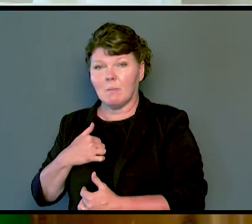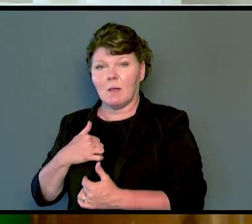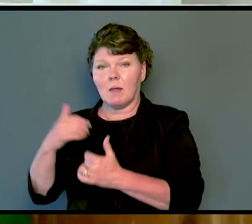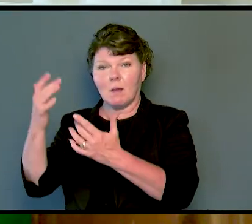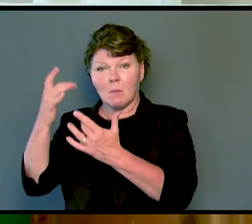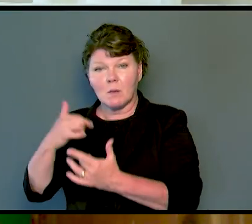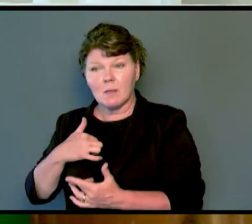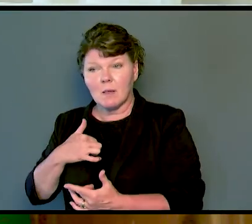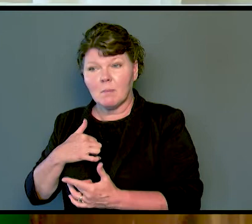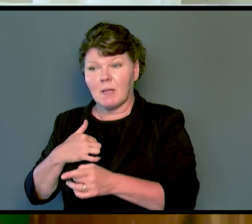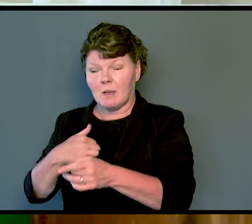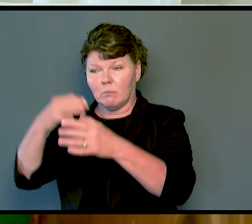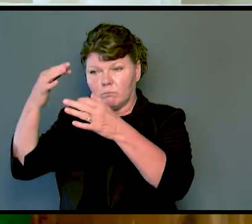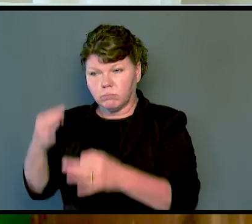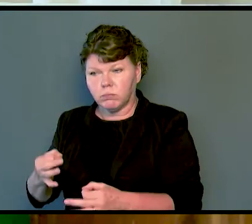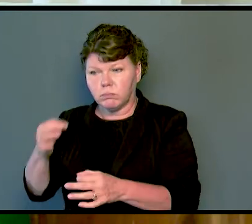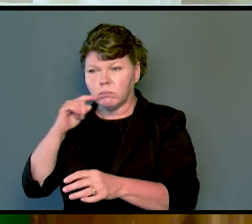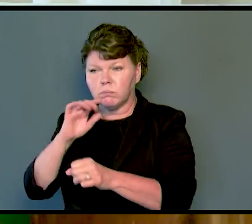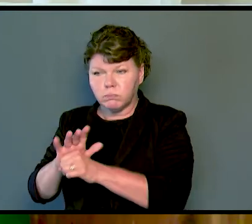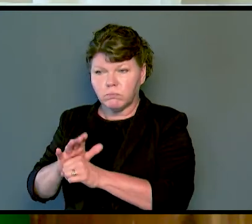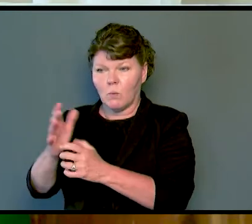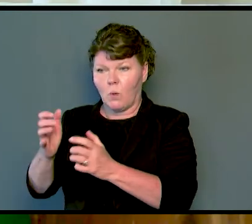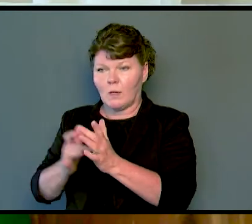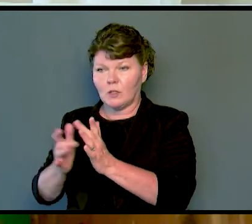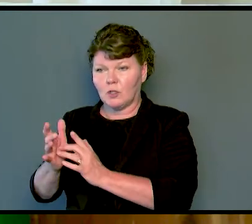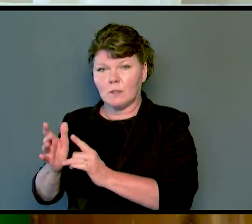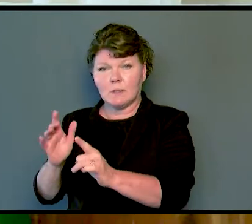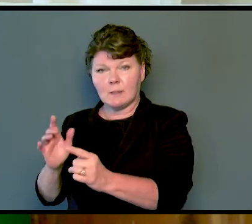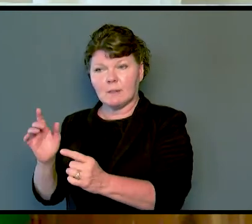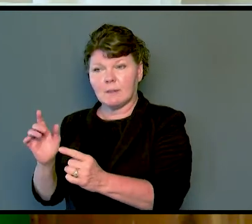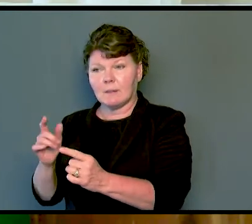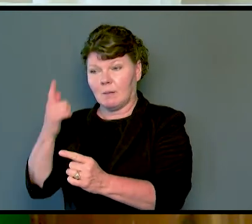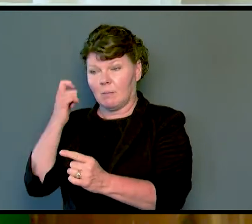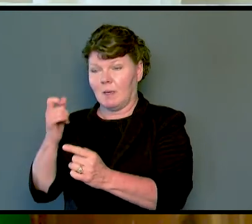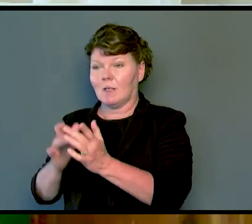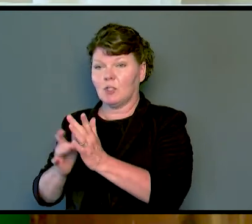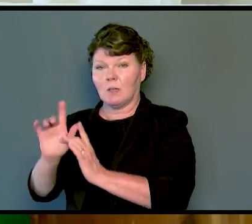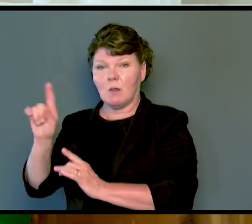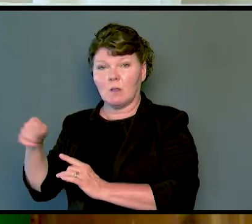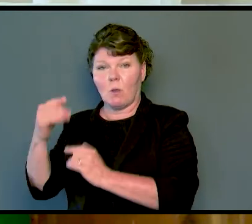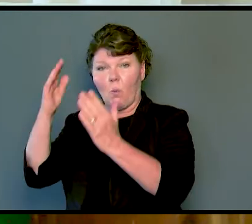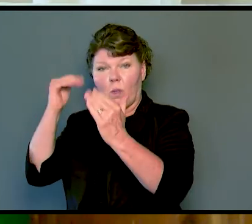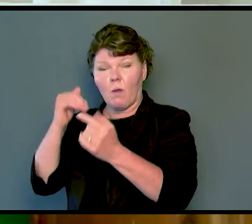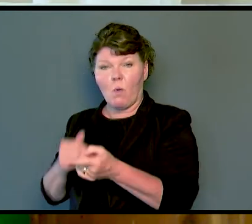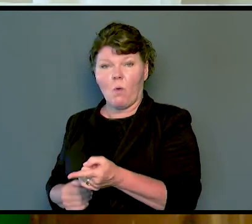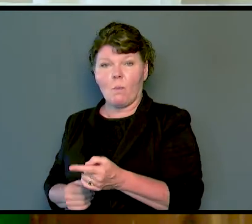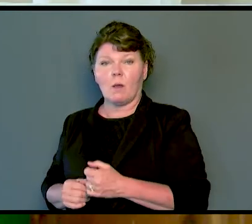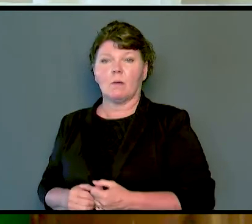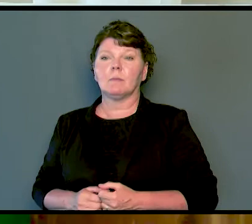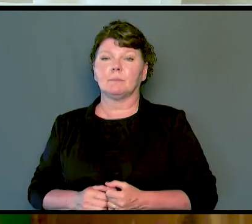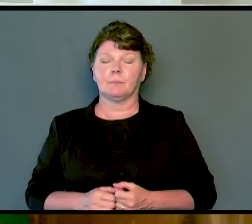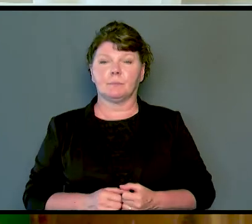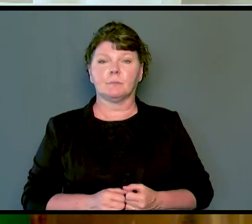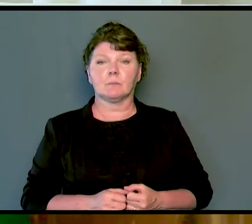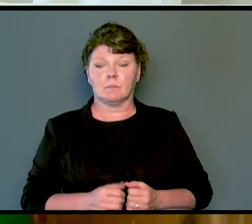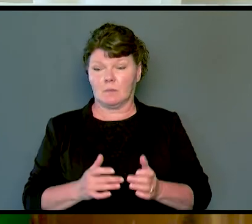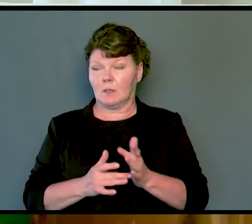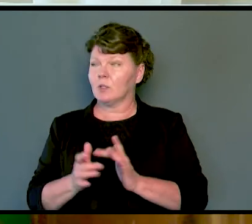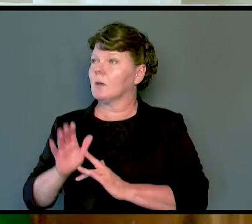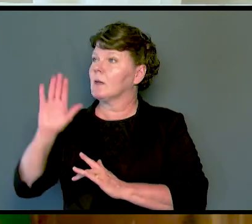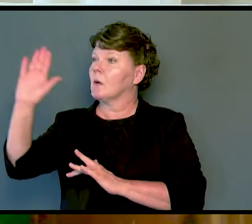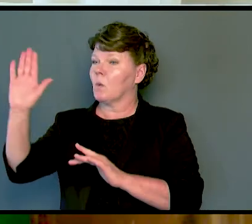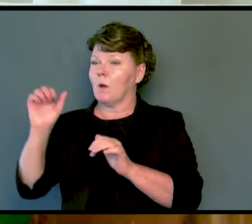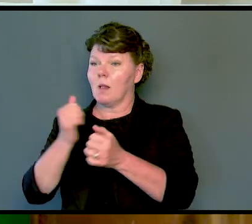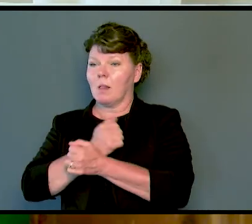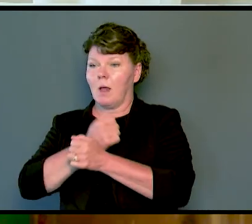me." He was determined to get to Jesus because he knew that Jesus was his only hope. We see in the great love